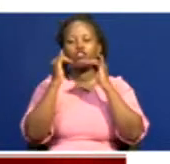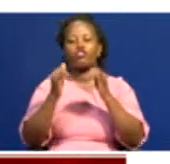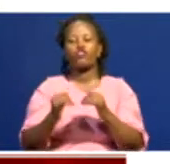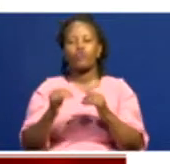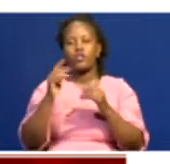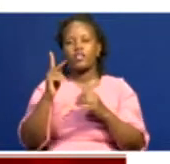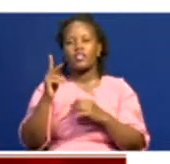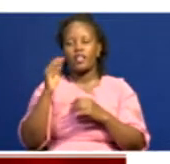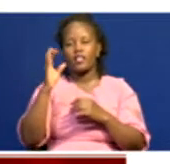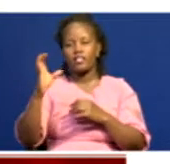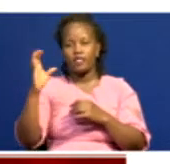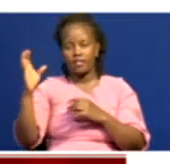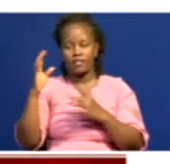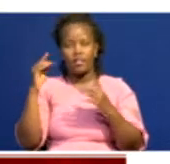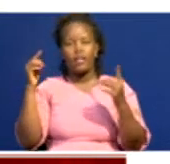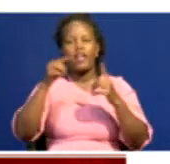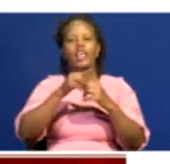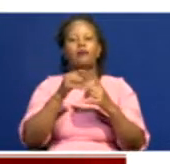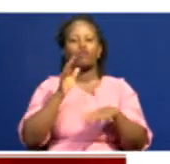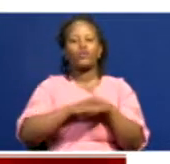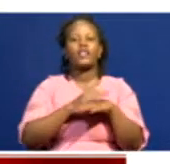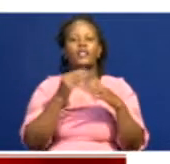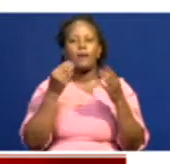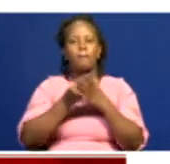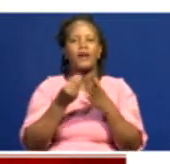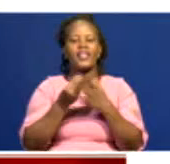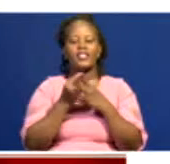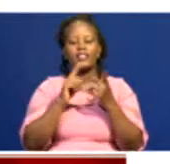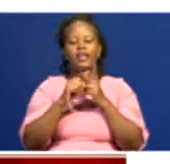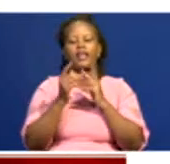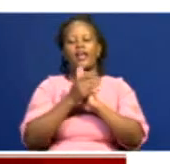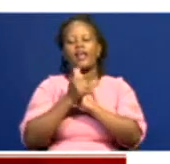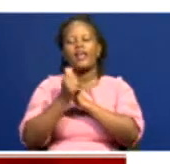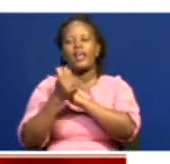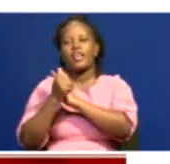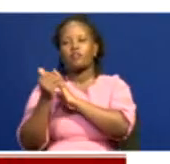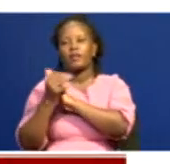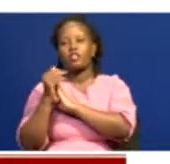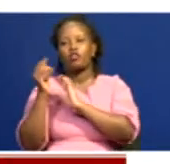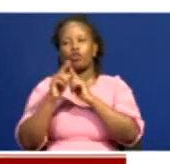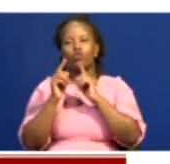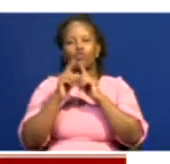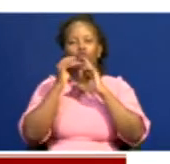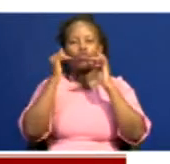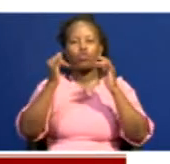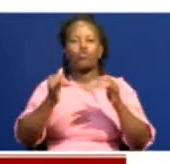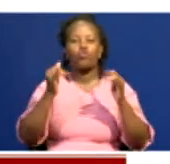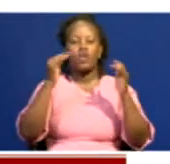is expected to inject capital, expertise, as well as new capital investment